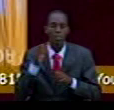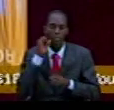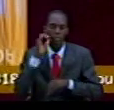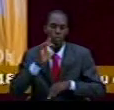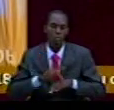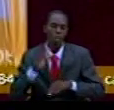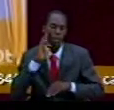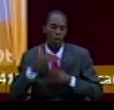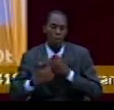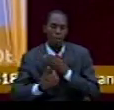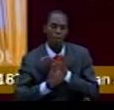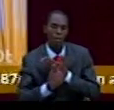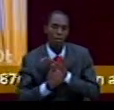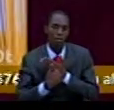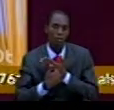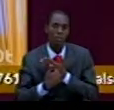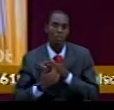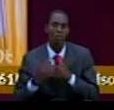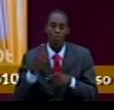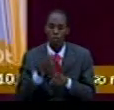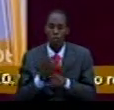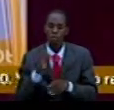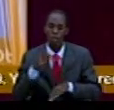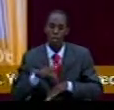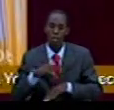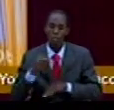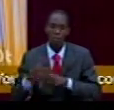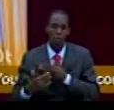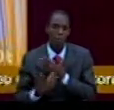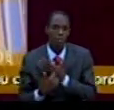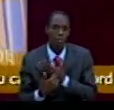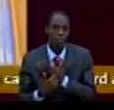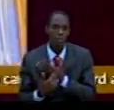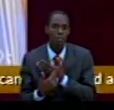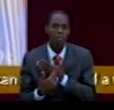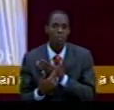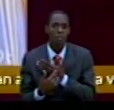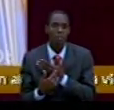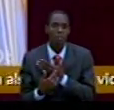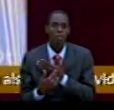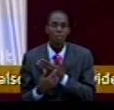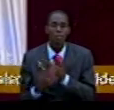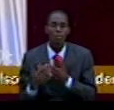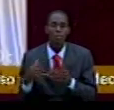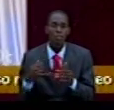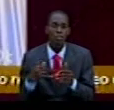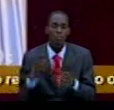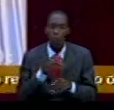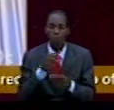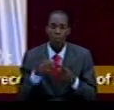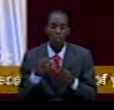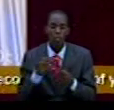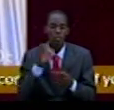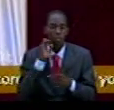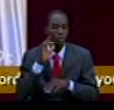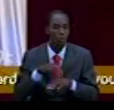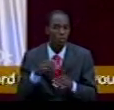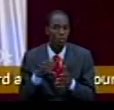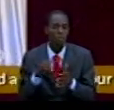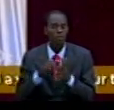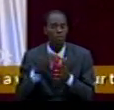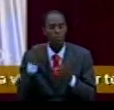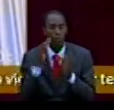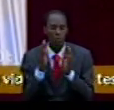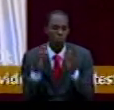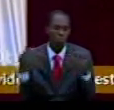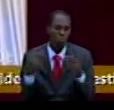back. Just that place. The finger that I pointed, it was paining me. Immediately after the prayer, they said,